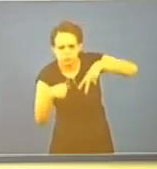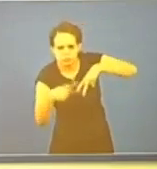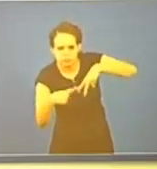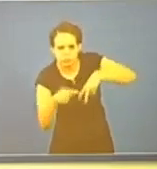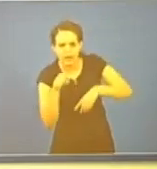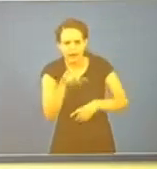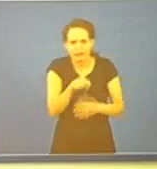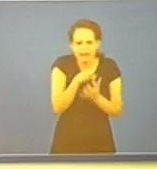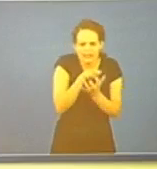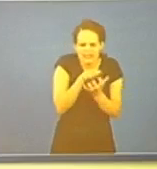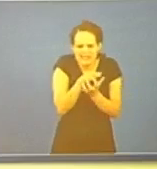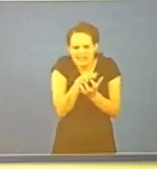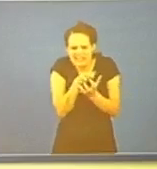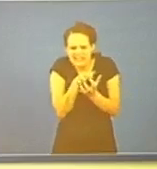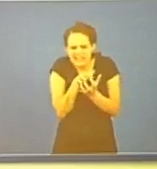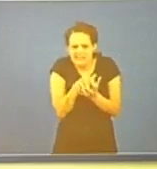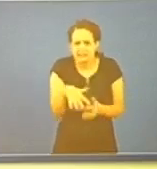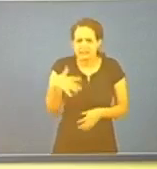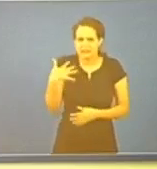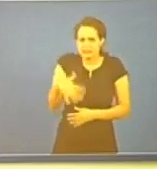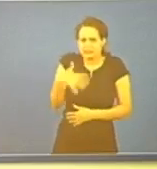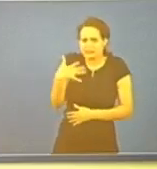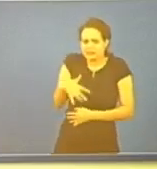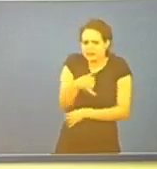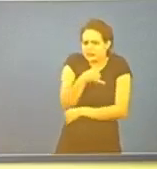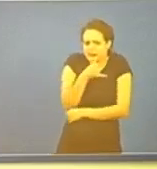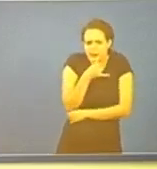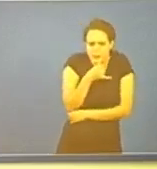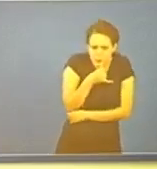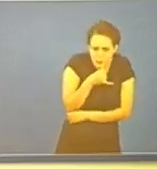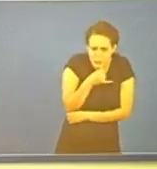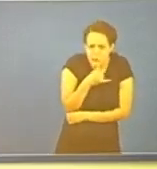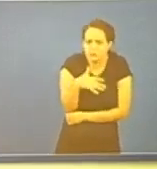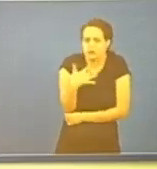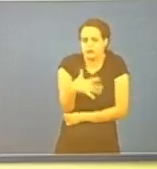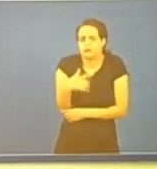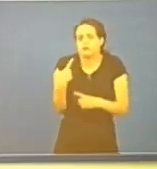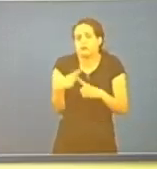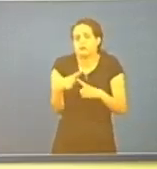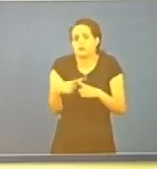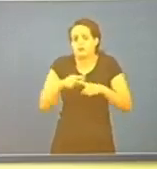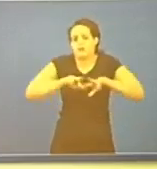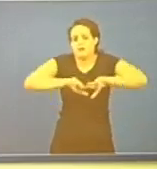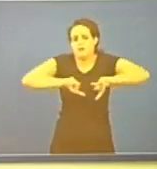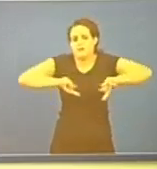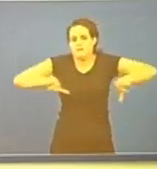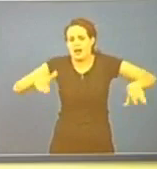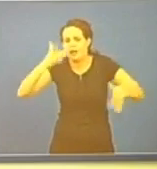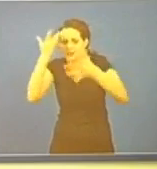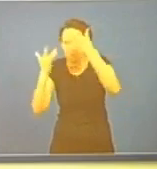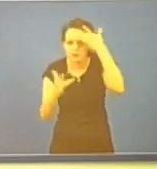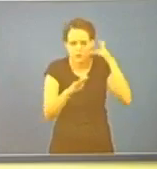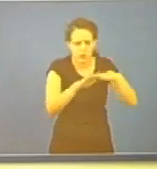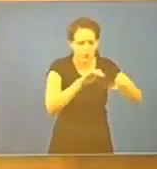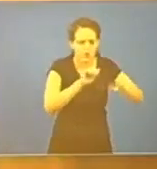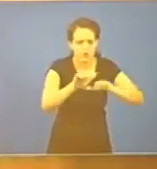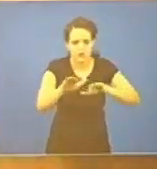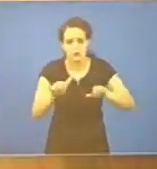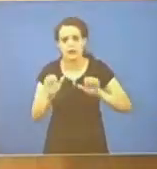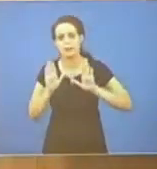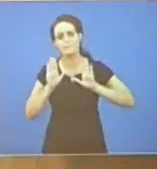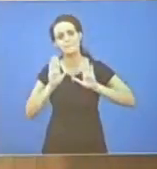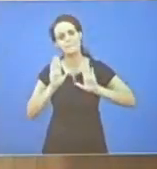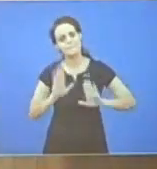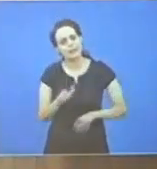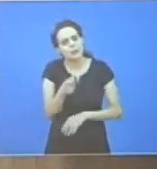weeping and gnashing of teeth. For many are called, but few are chosen.'"